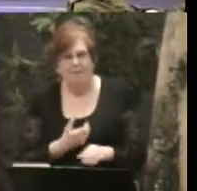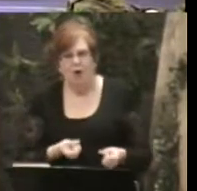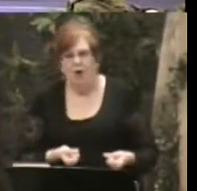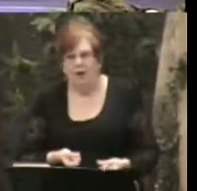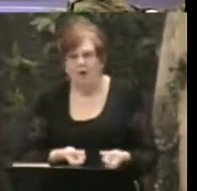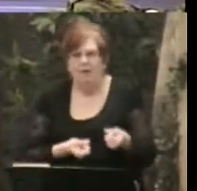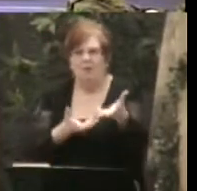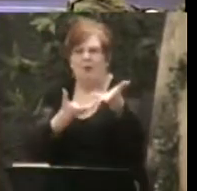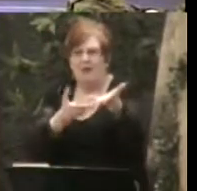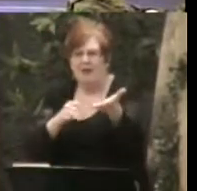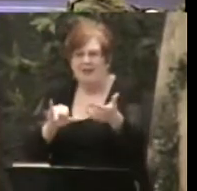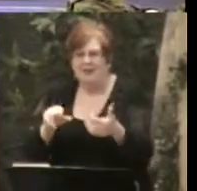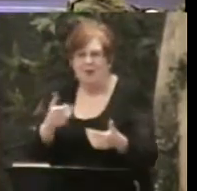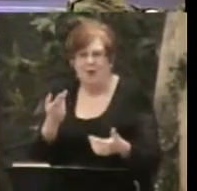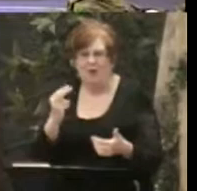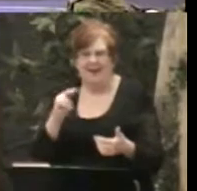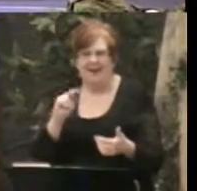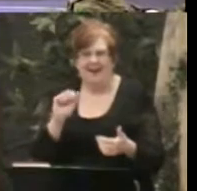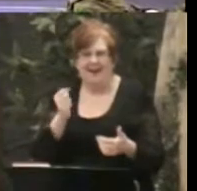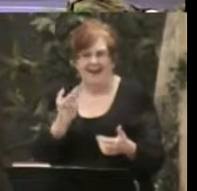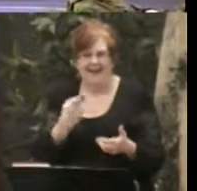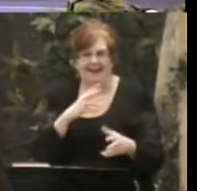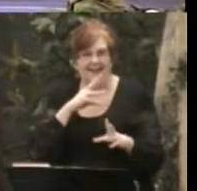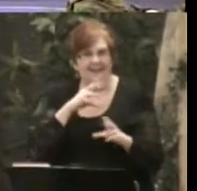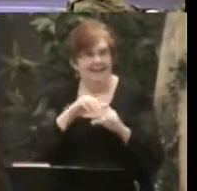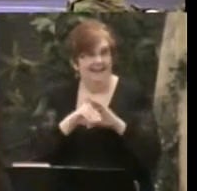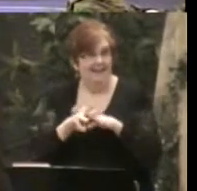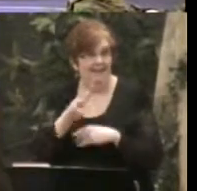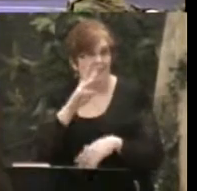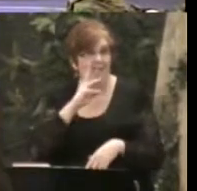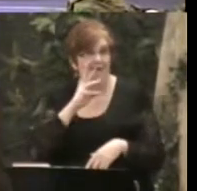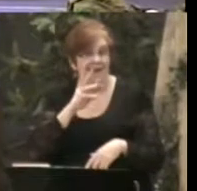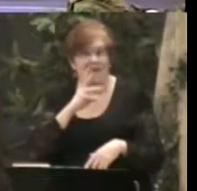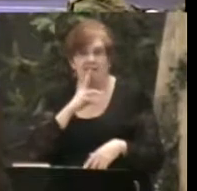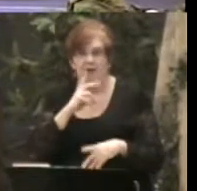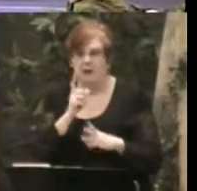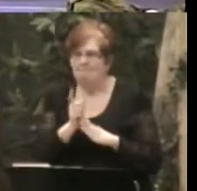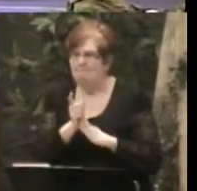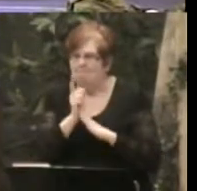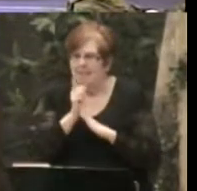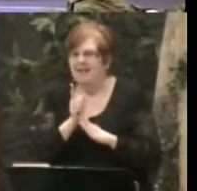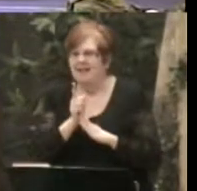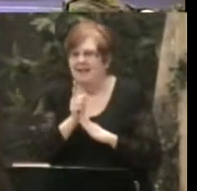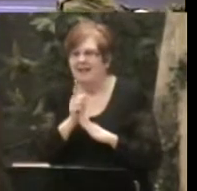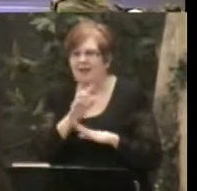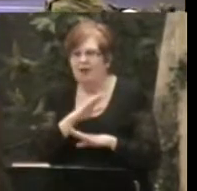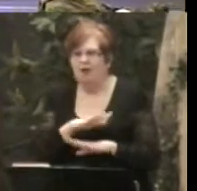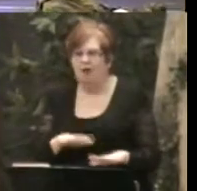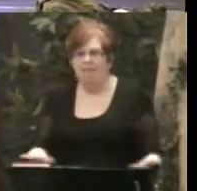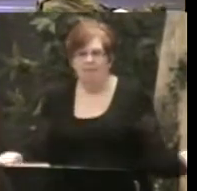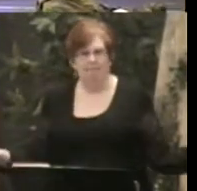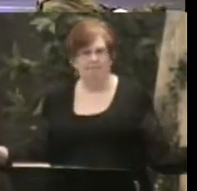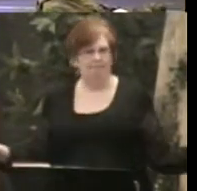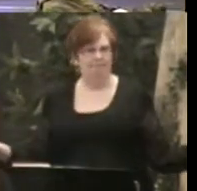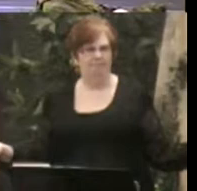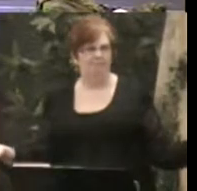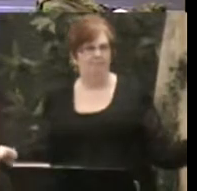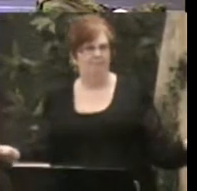throwing Jonah overboard, and there is an immediate calm.